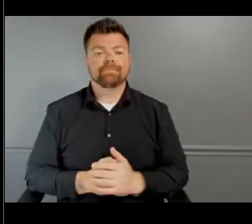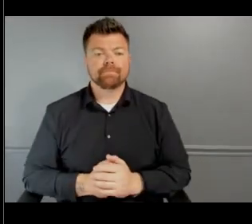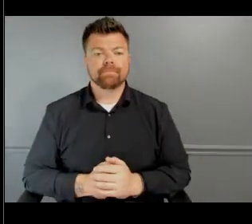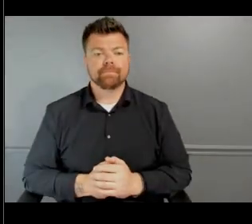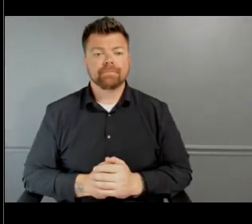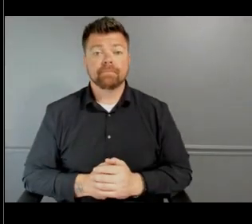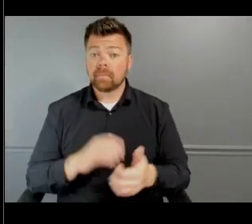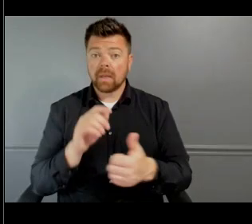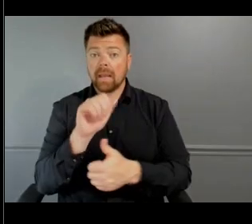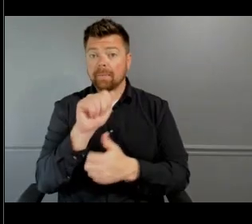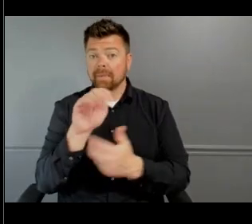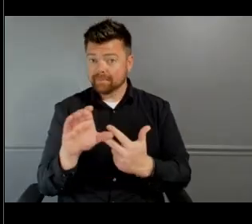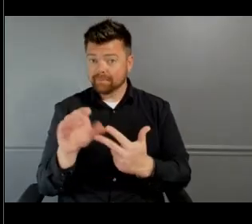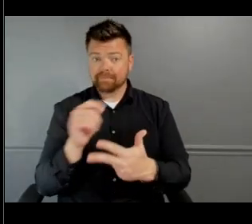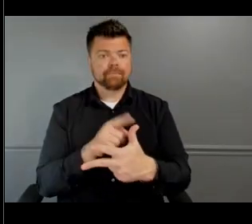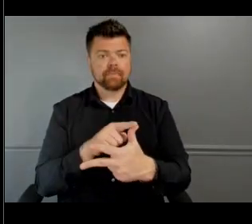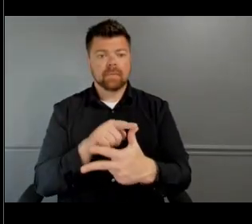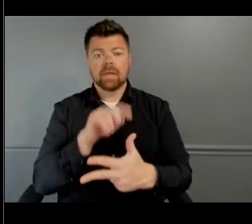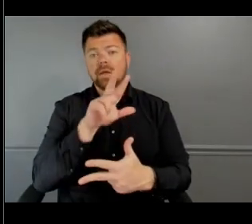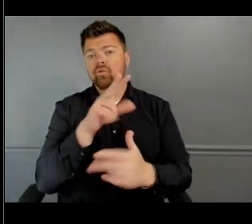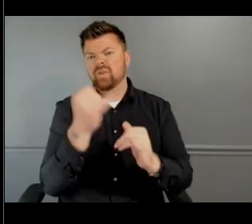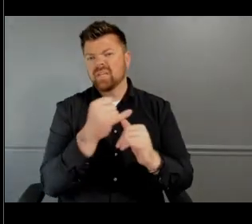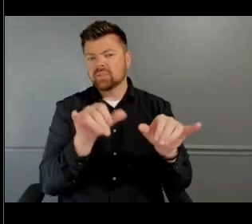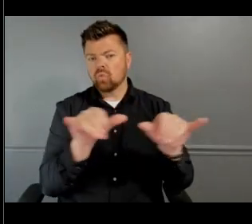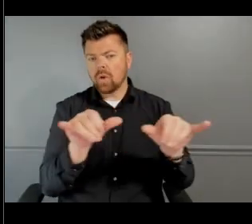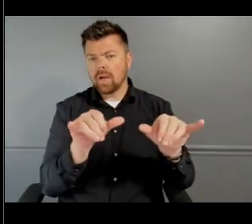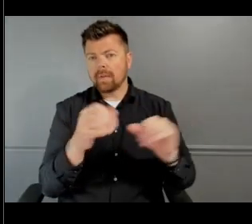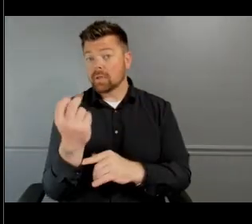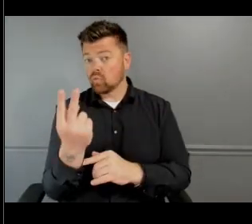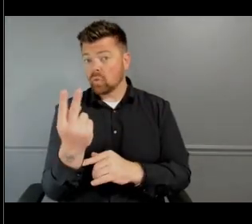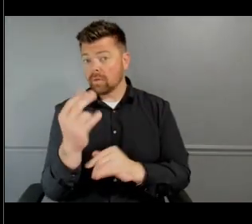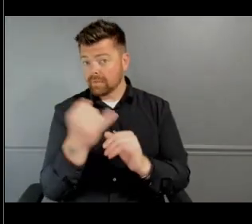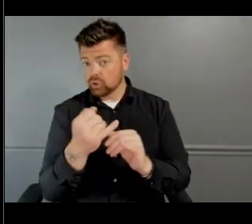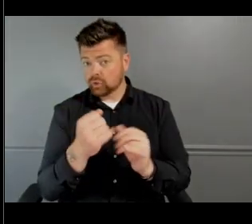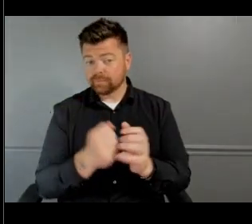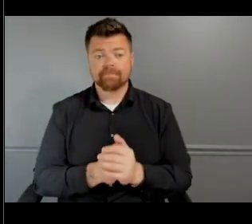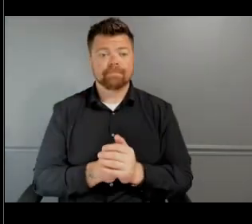First option, 3 inches wide by 12 inches.